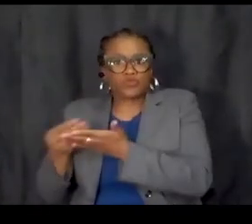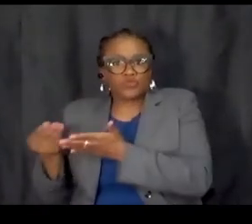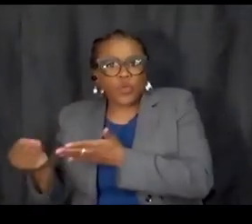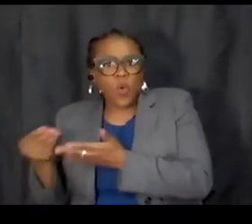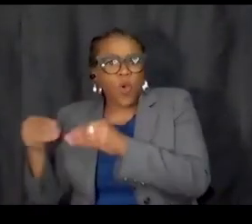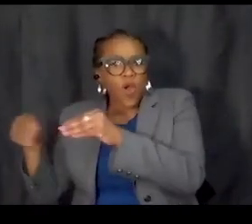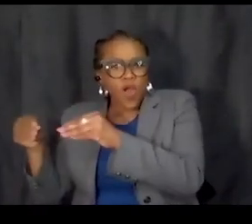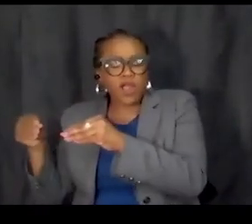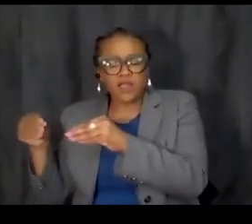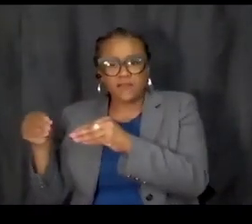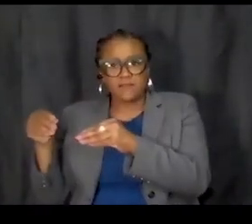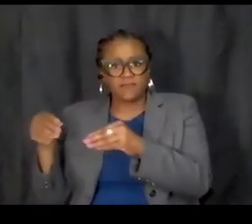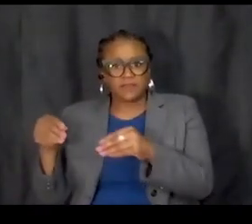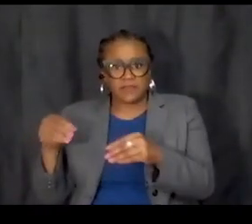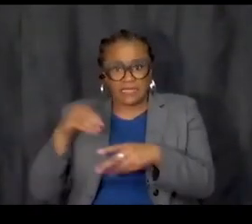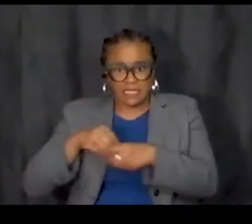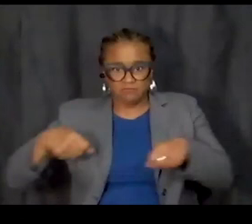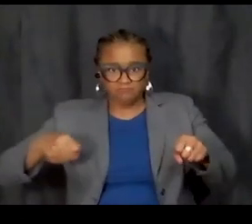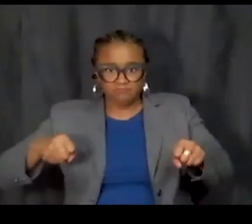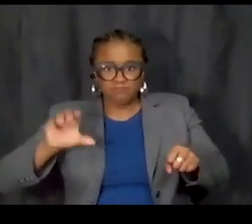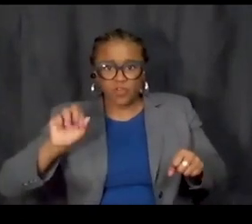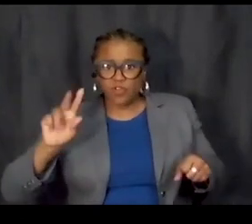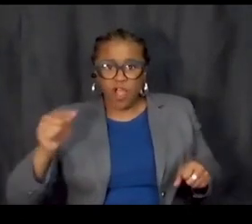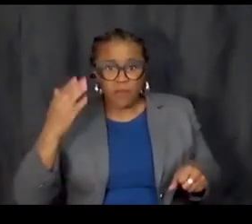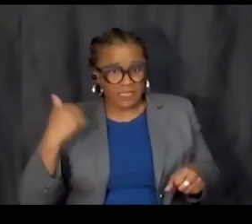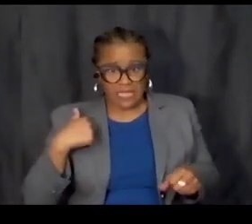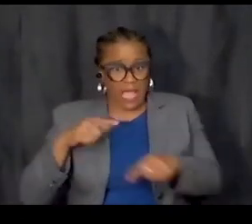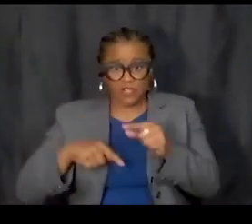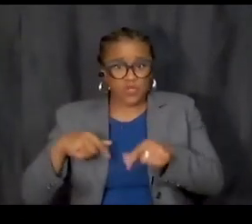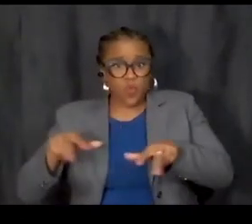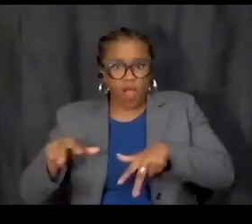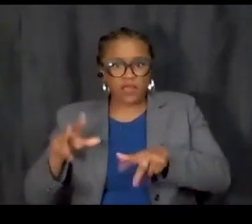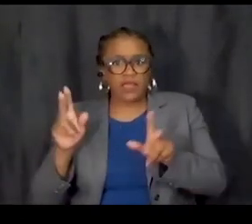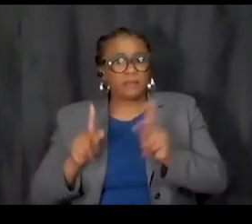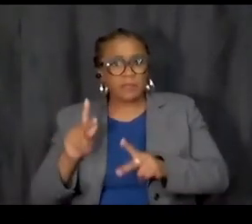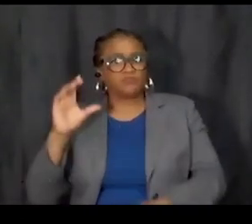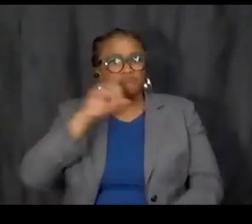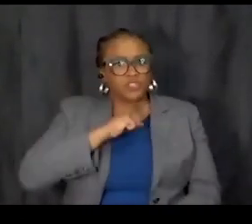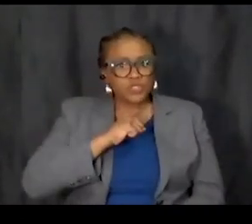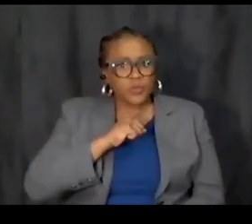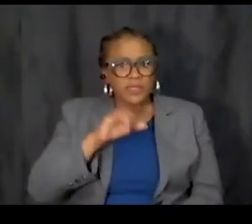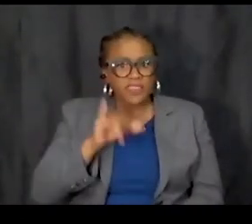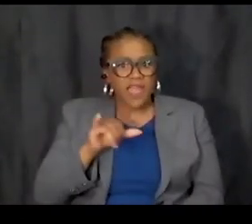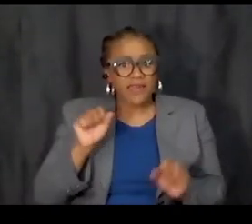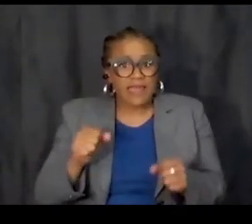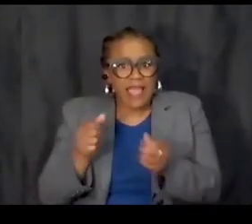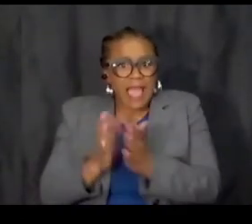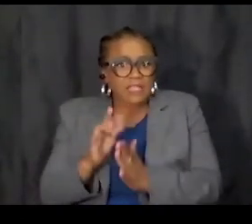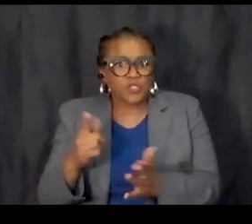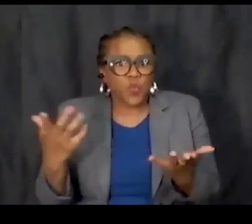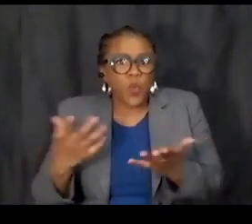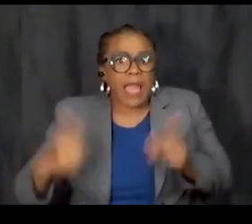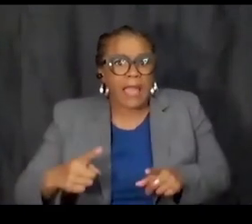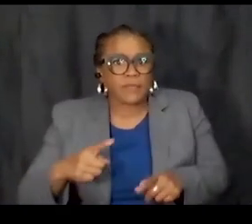in the motorized cart because I couldn't walk at the time. And people just presuming that they can ask you what happened because you don't look